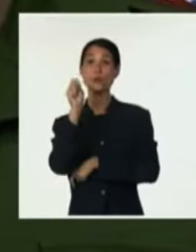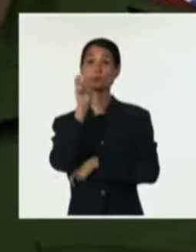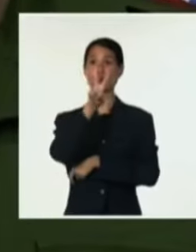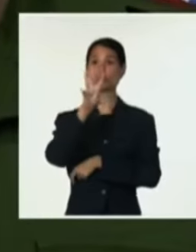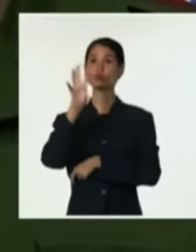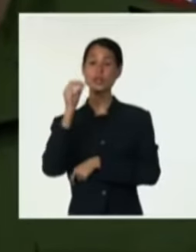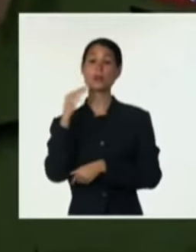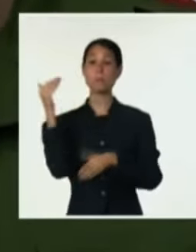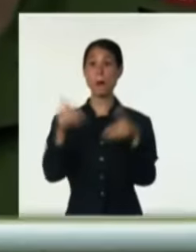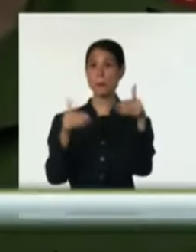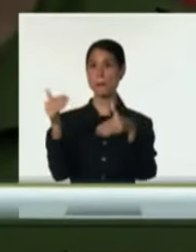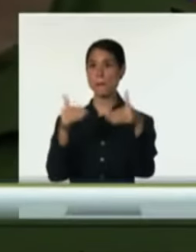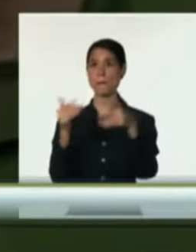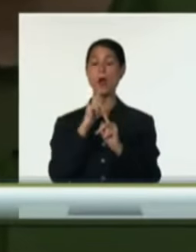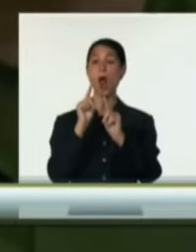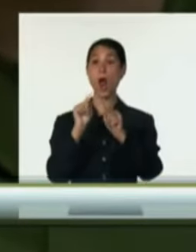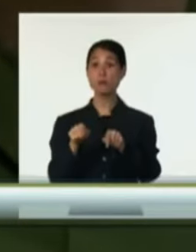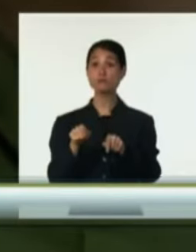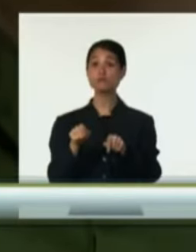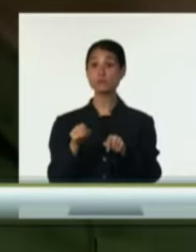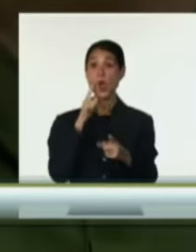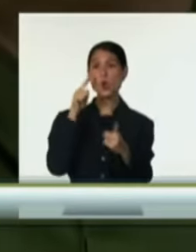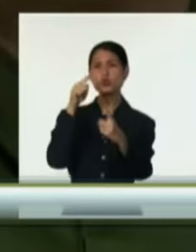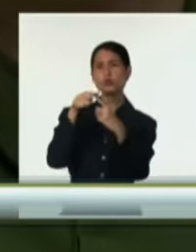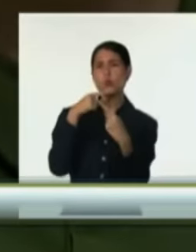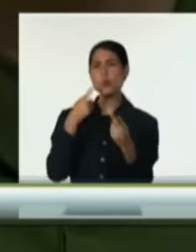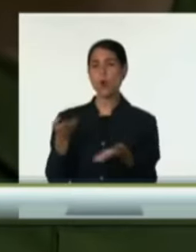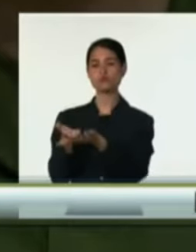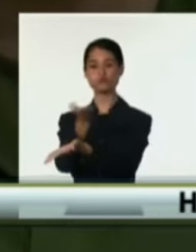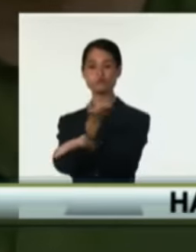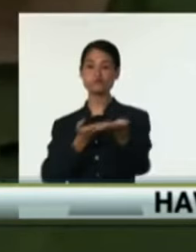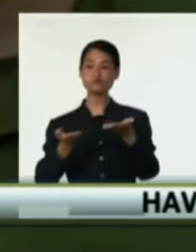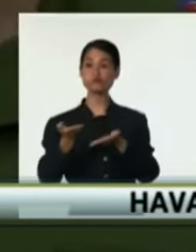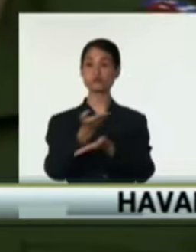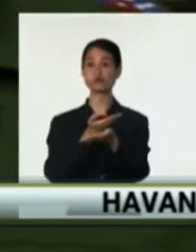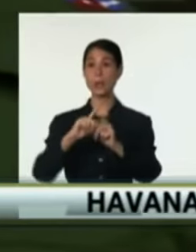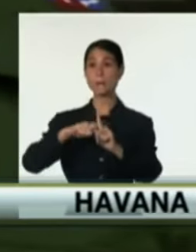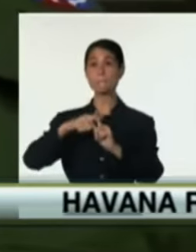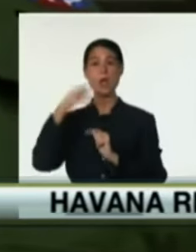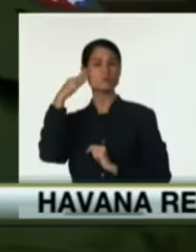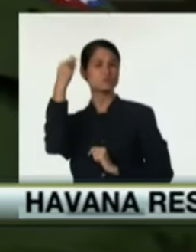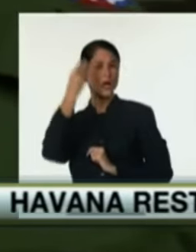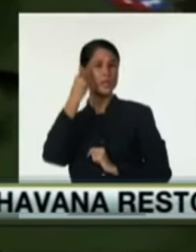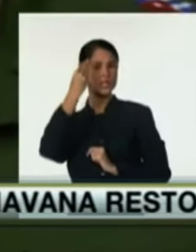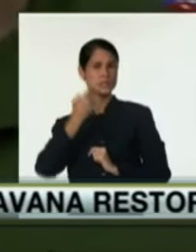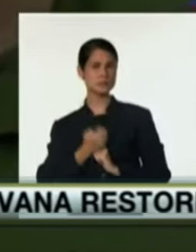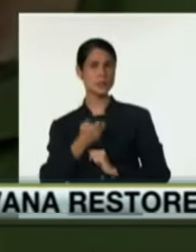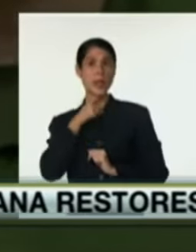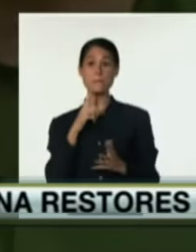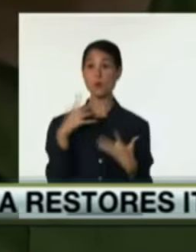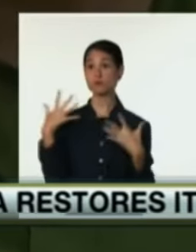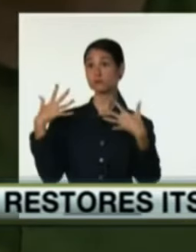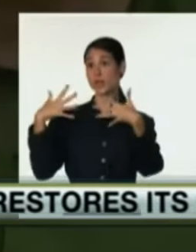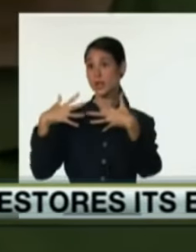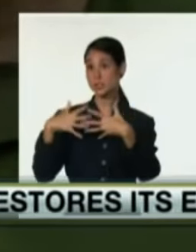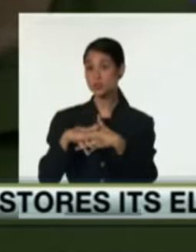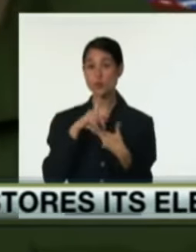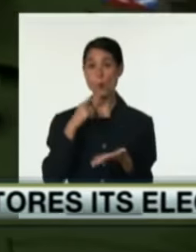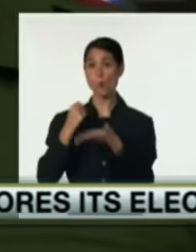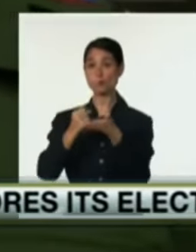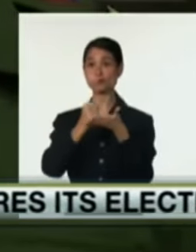This is an important event where countries members of the BRIC have summoned several countries